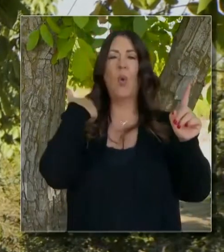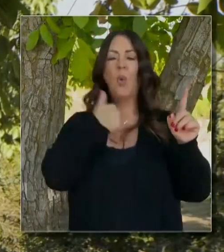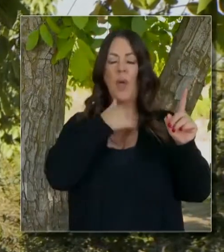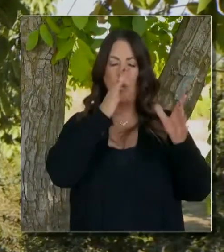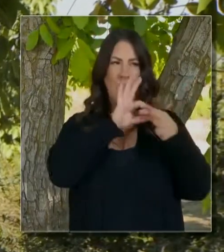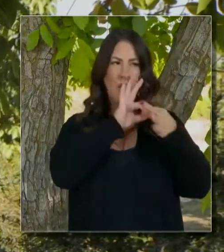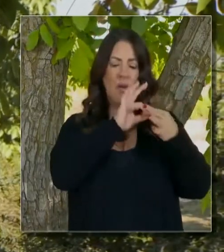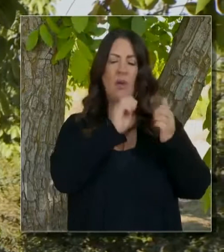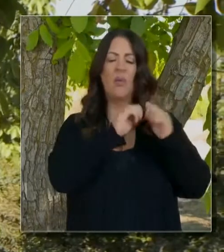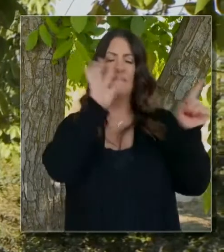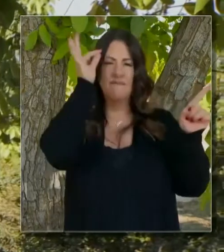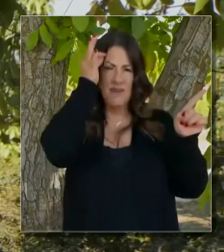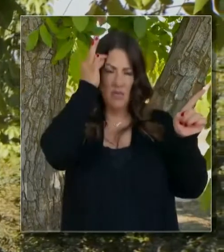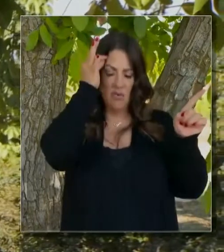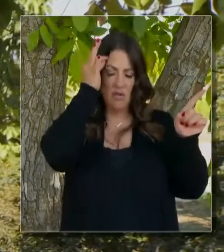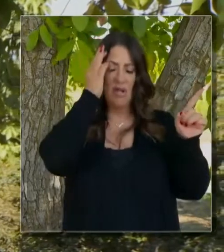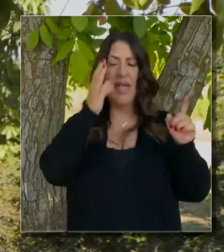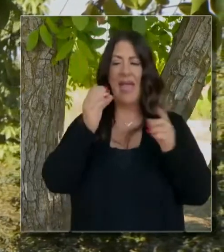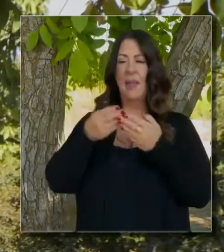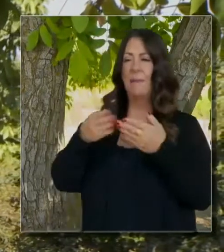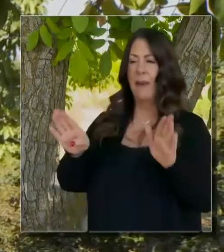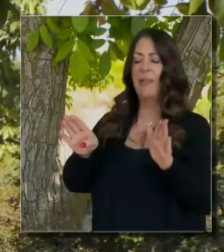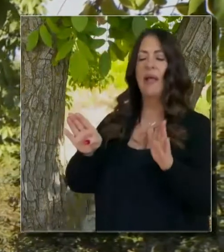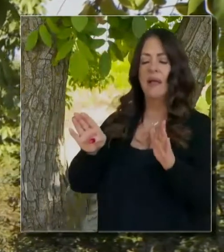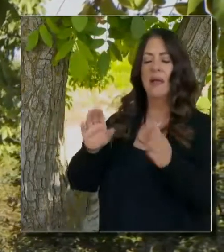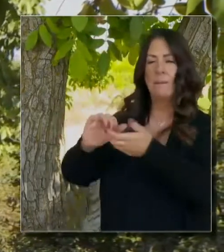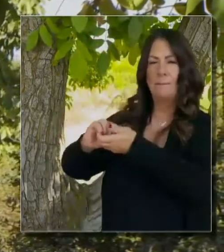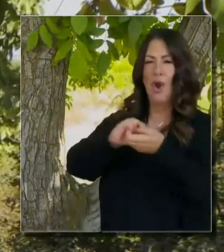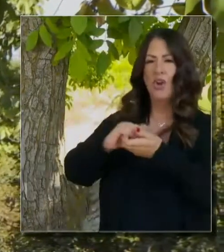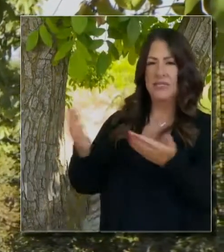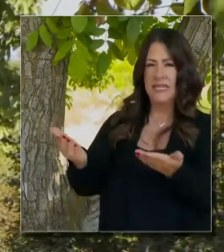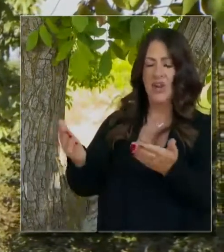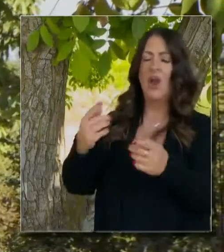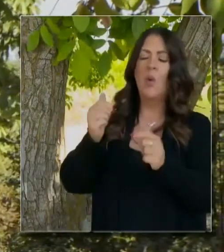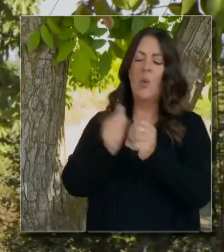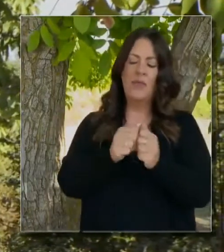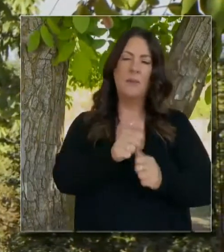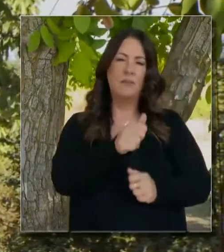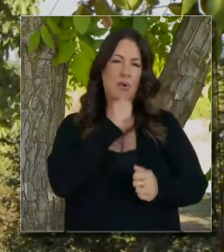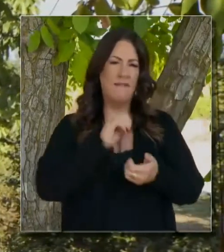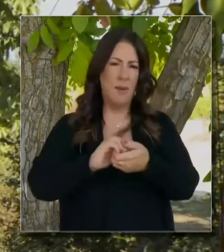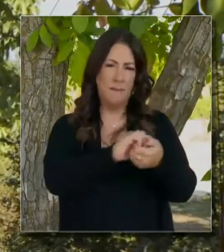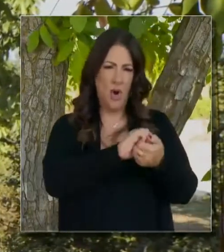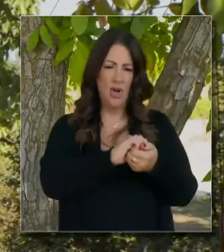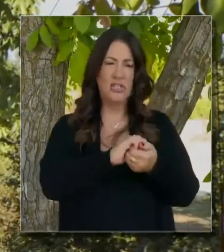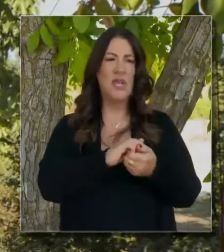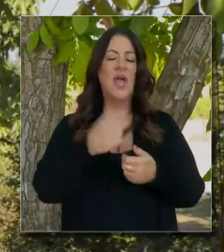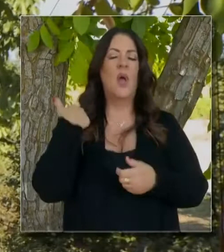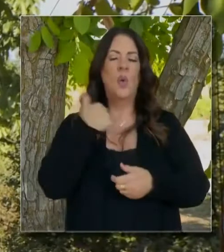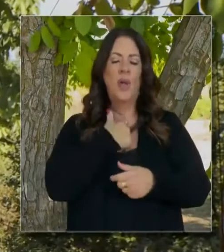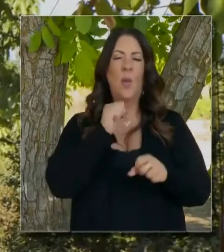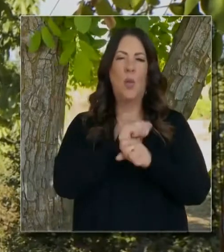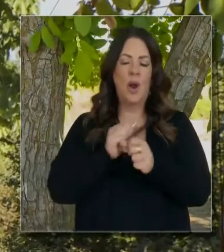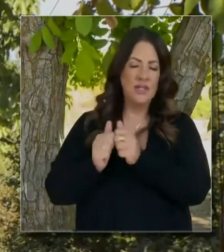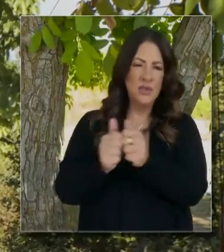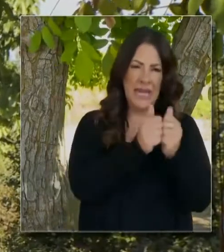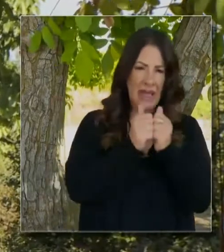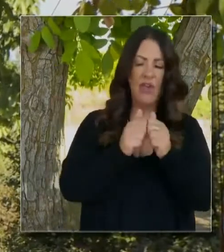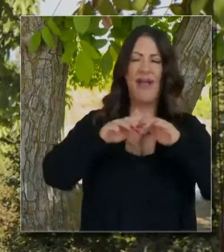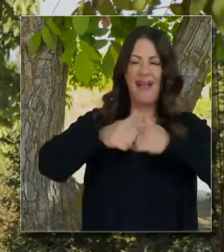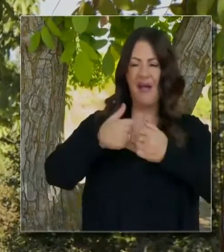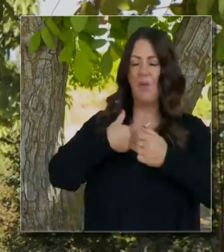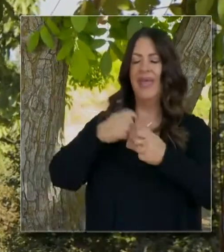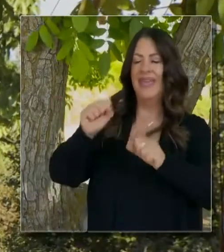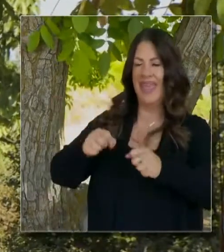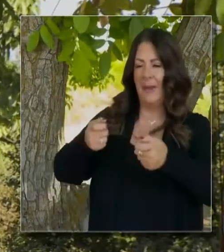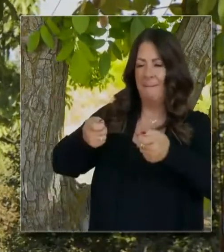federal partners, we'll work with our public partners, but we will work as well with our private partners to actively manage and engage these lands in these